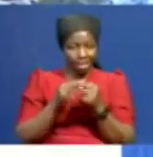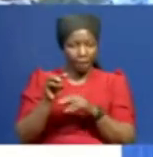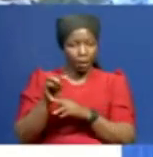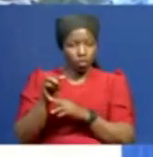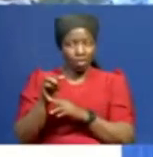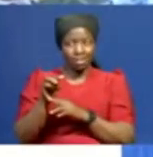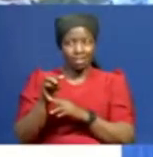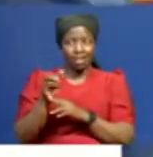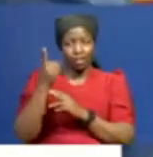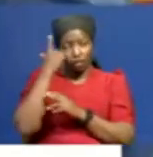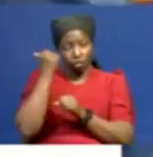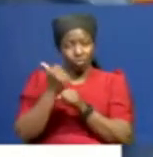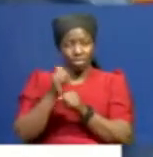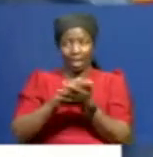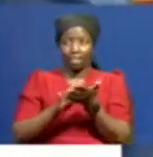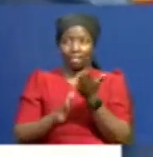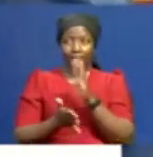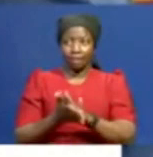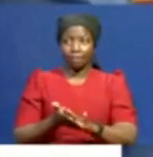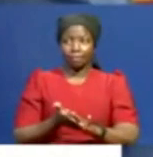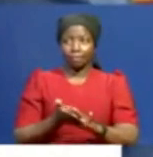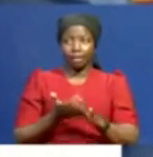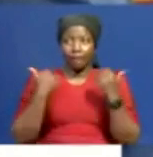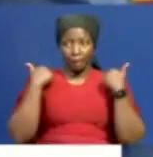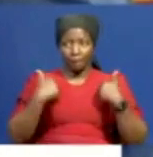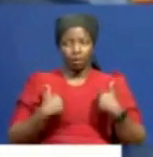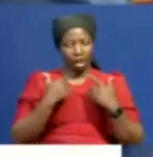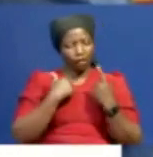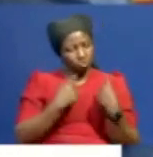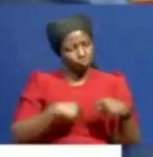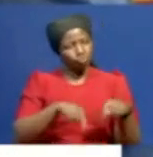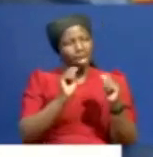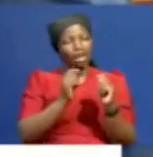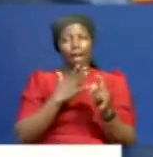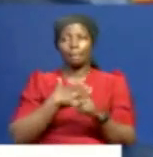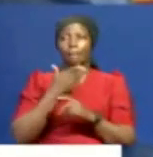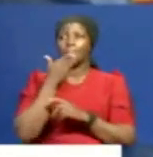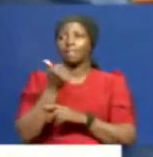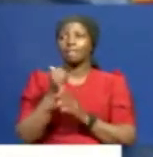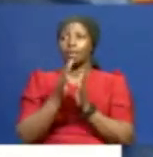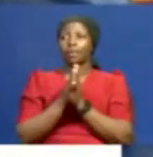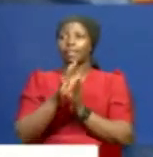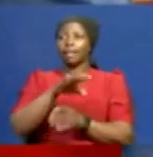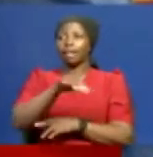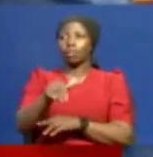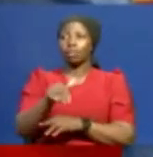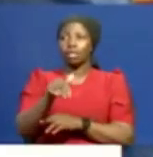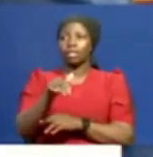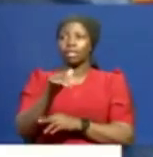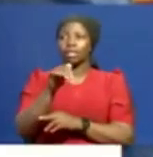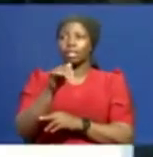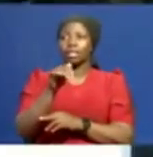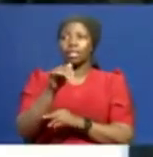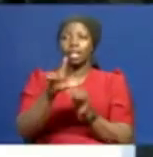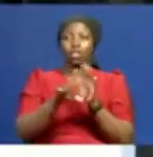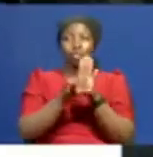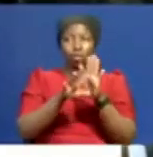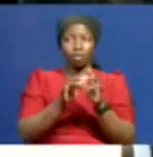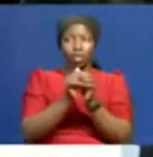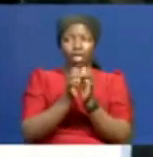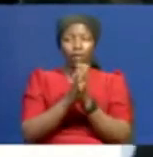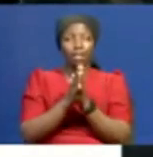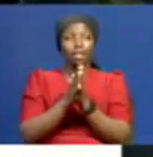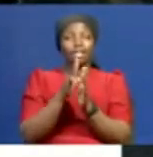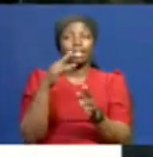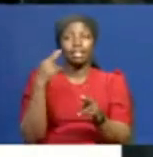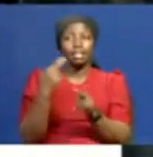doing nothing. And I've tried my effort with the county attorney and the legal team we have. And I've even asked